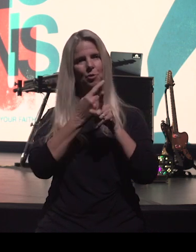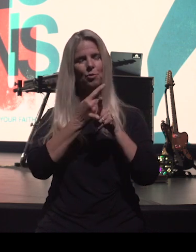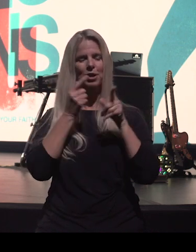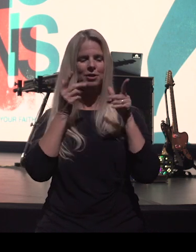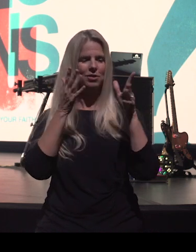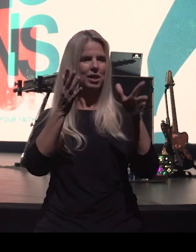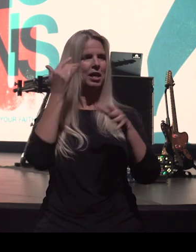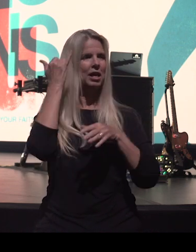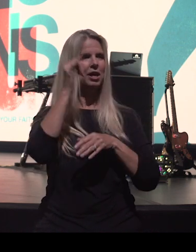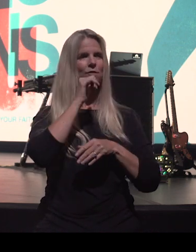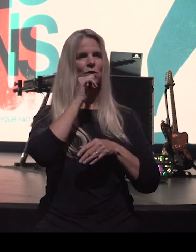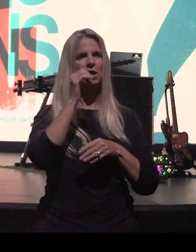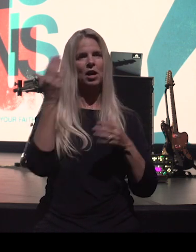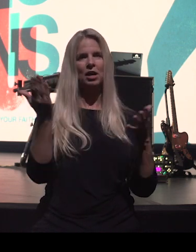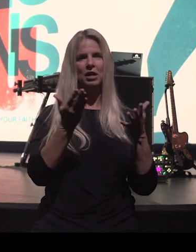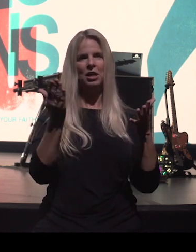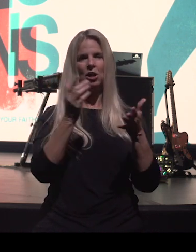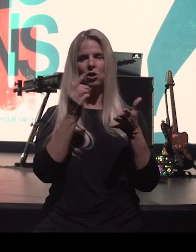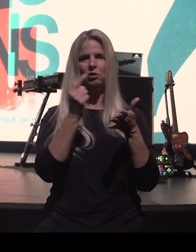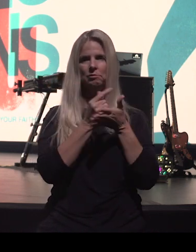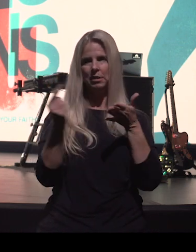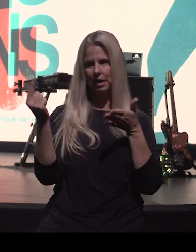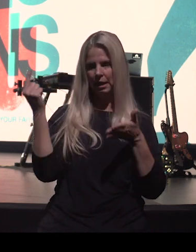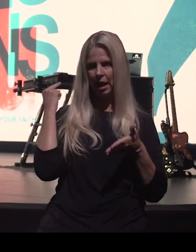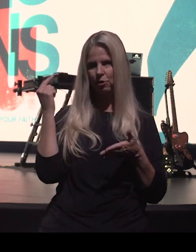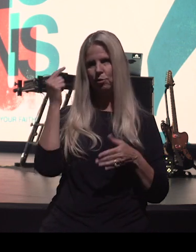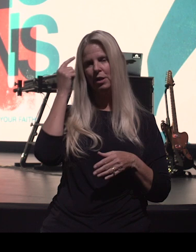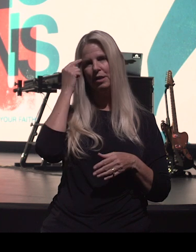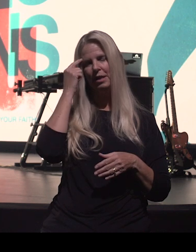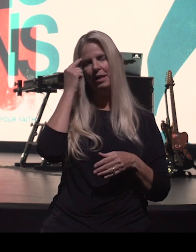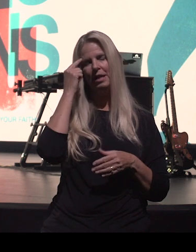were here last weekend and you're thinking about, man,